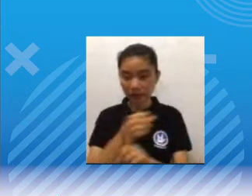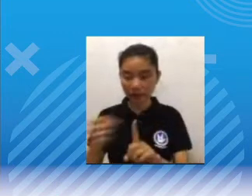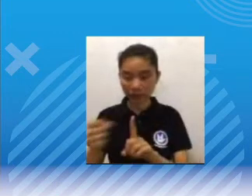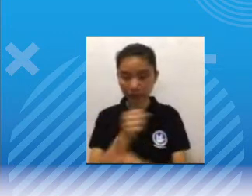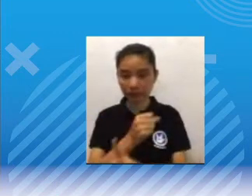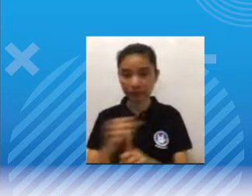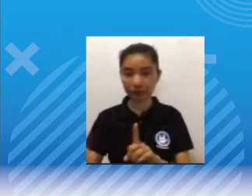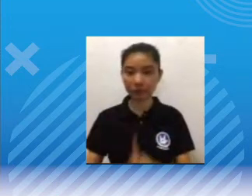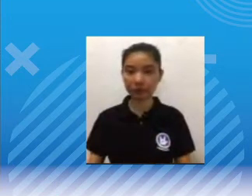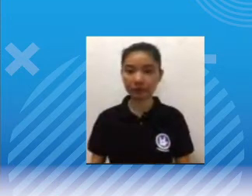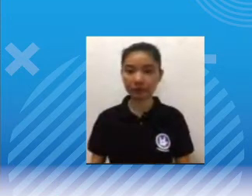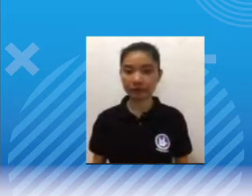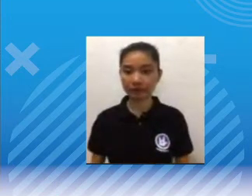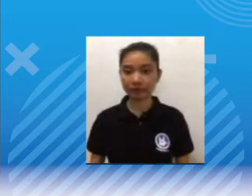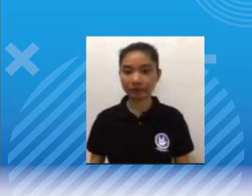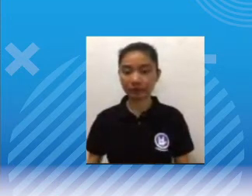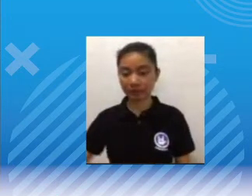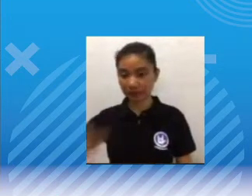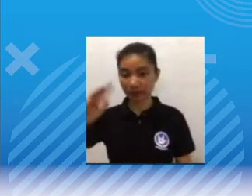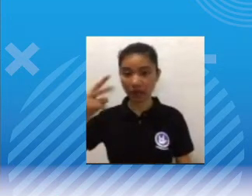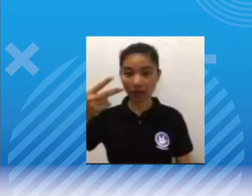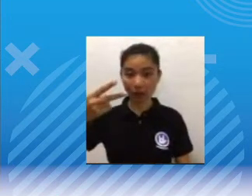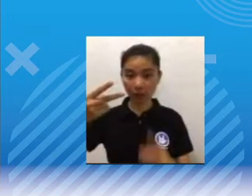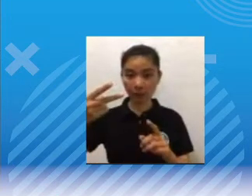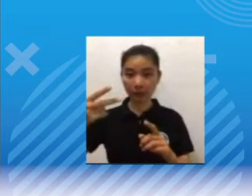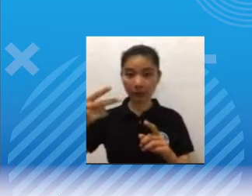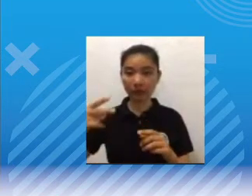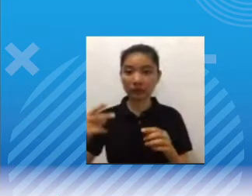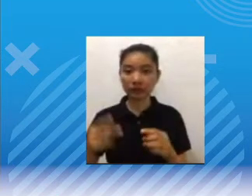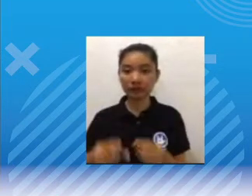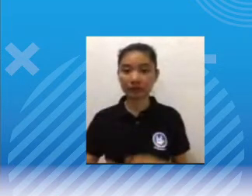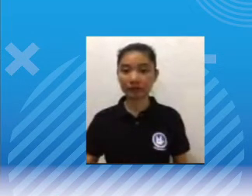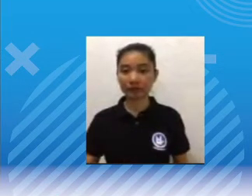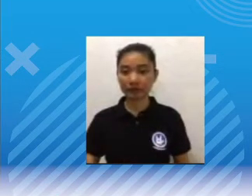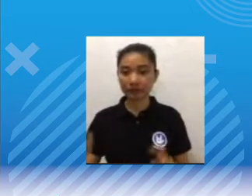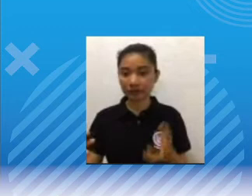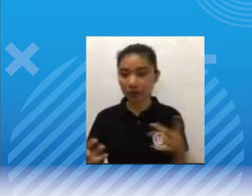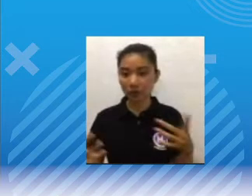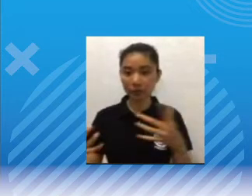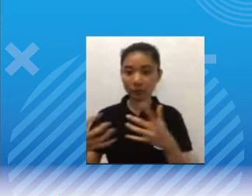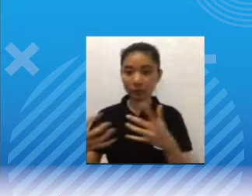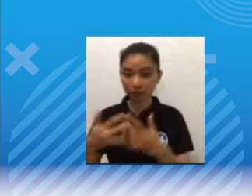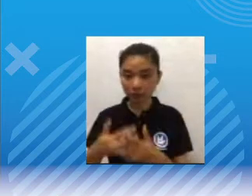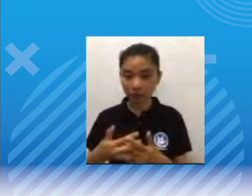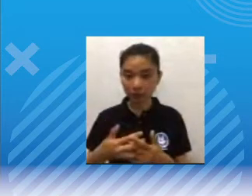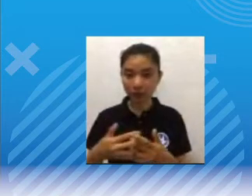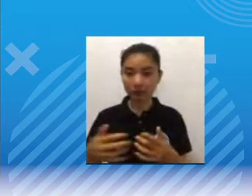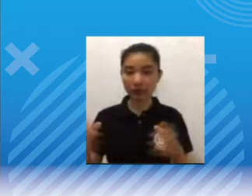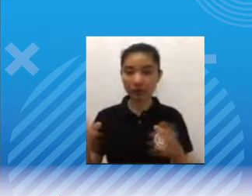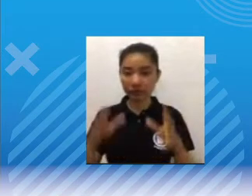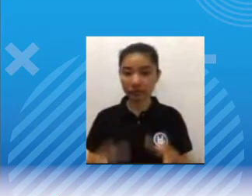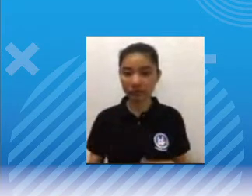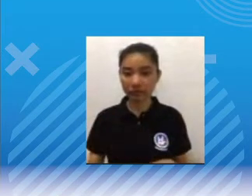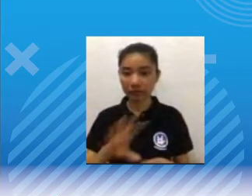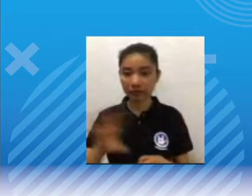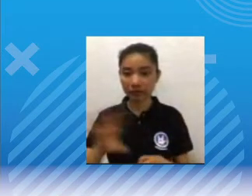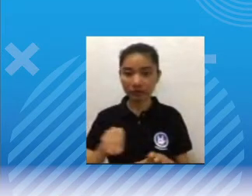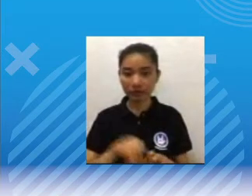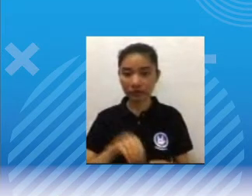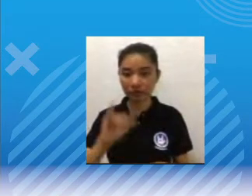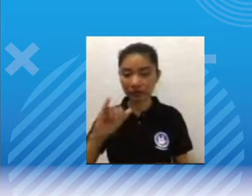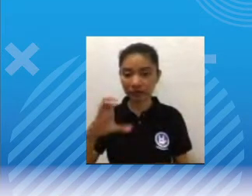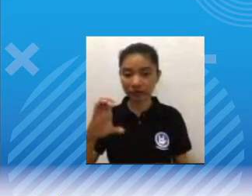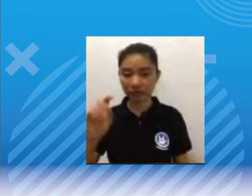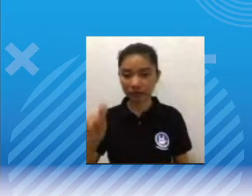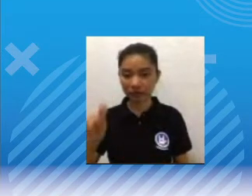organize, and use appropriate teaching and learning resources, including ICT, to address learning goals, and build relationship